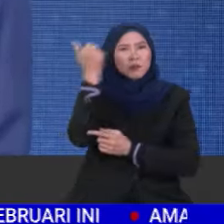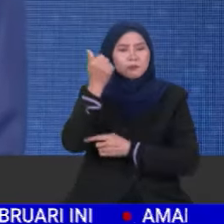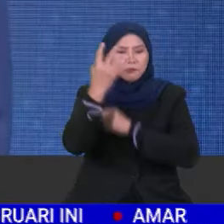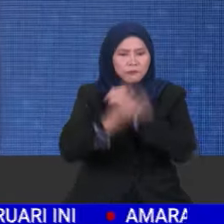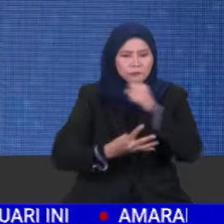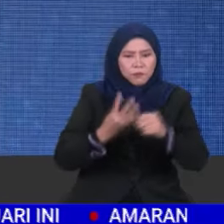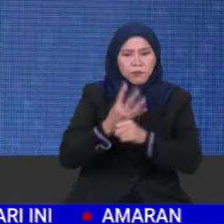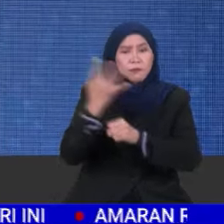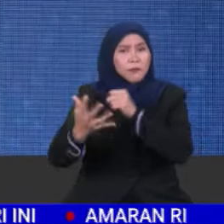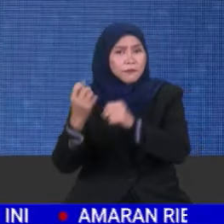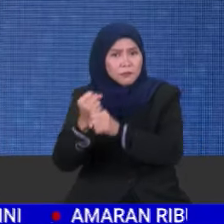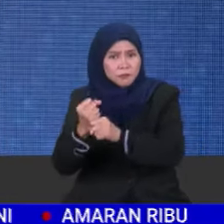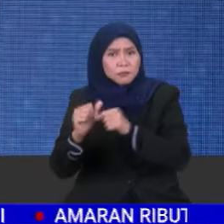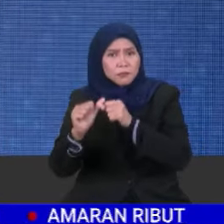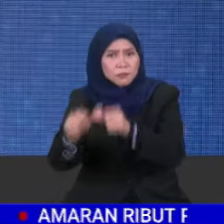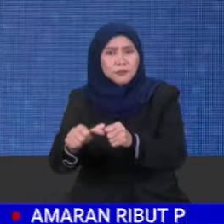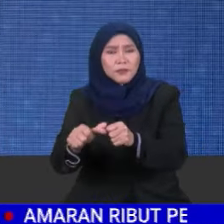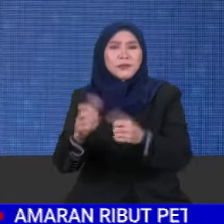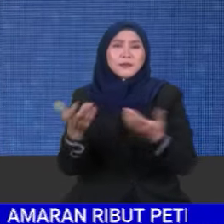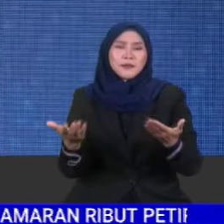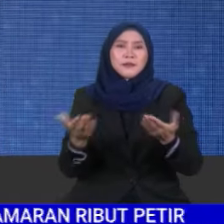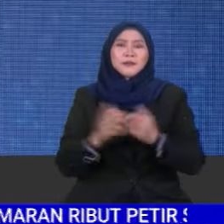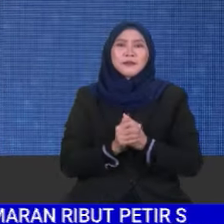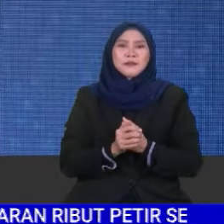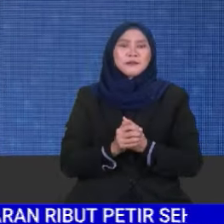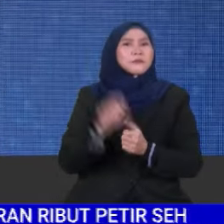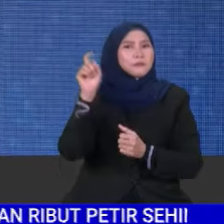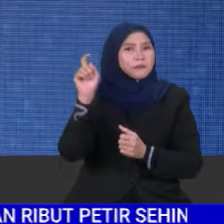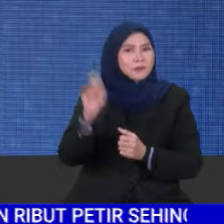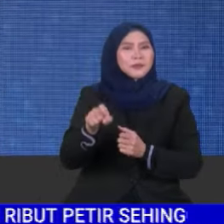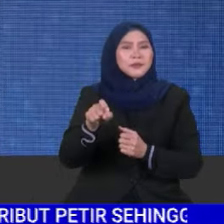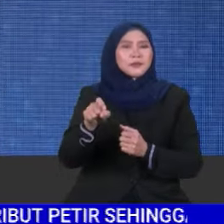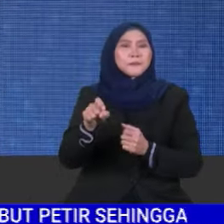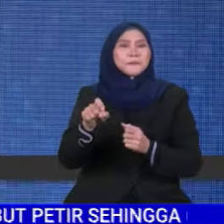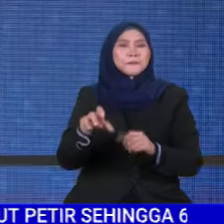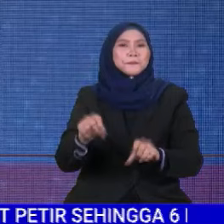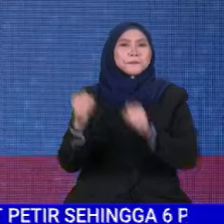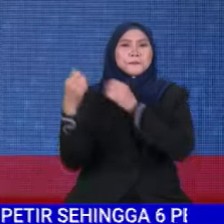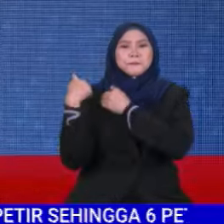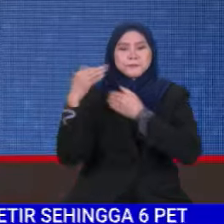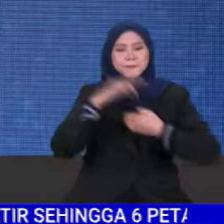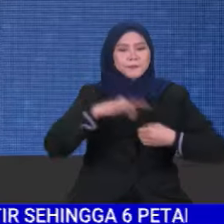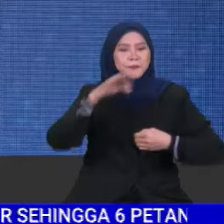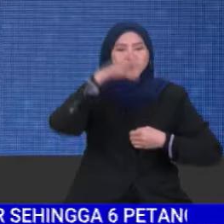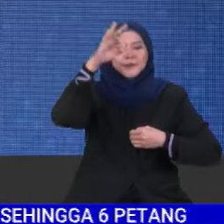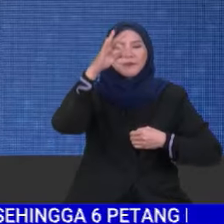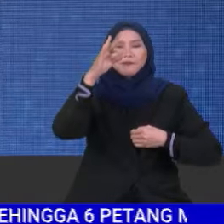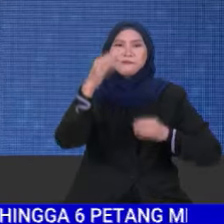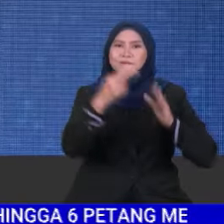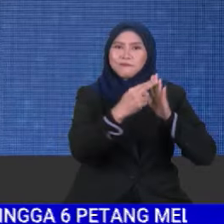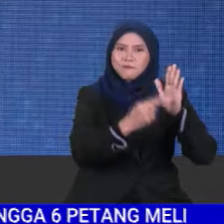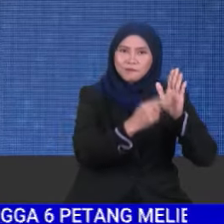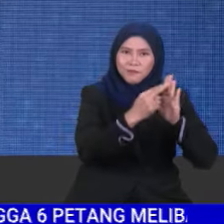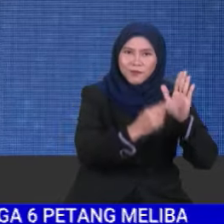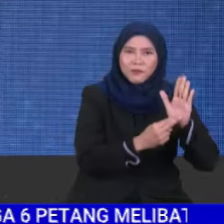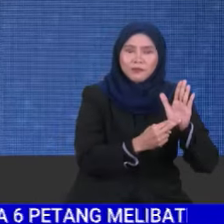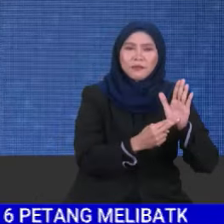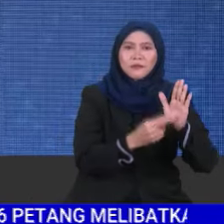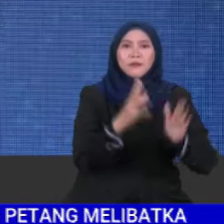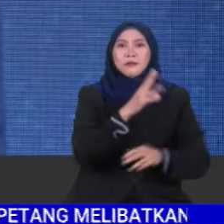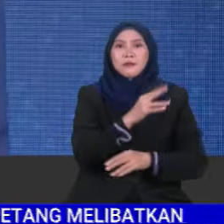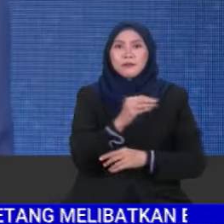are accountable to the mandate, to the spirit of the constitution,